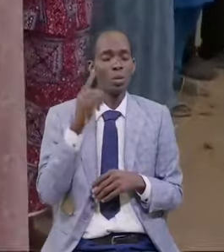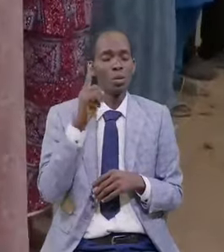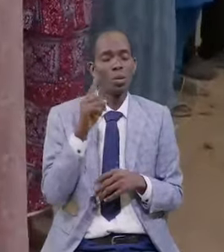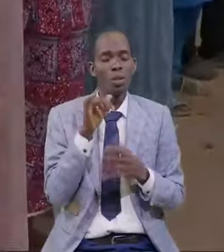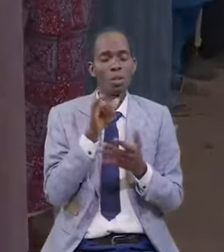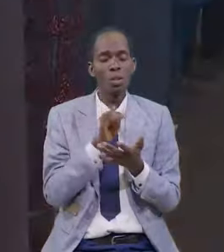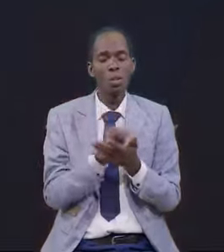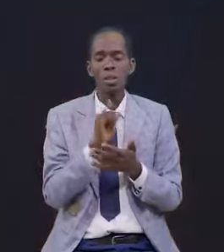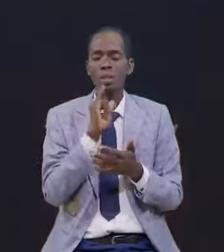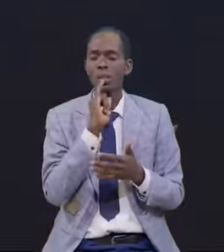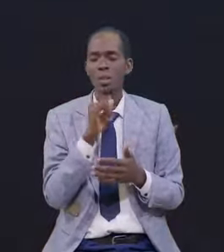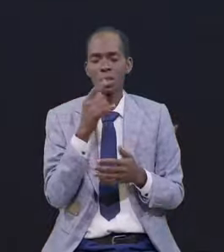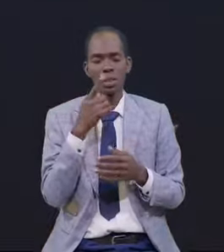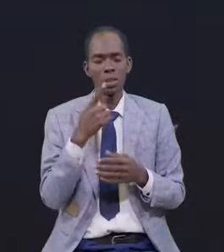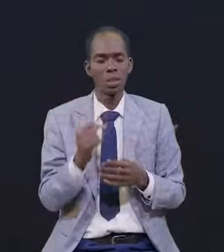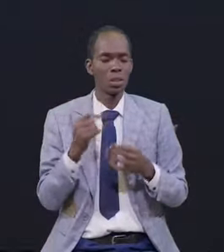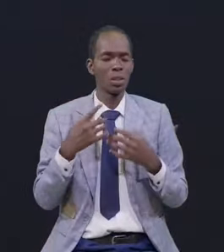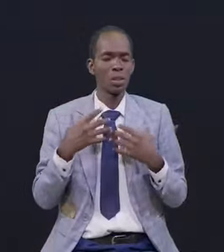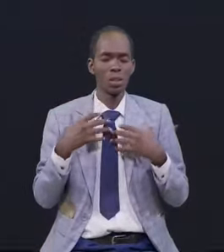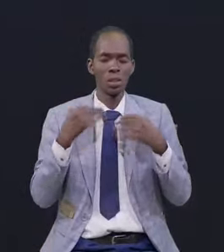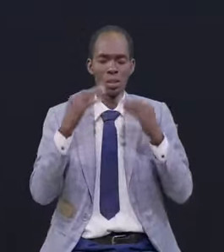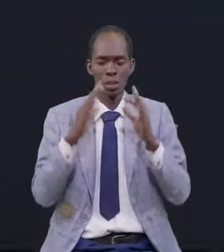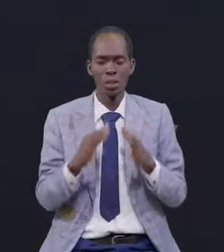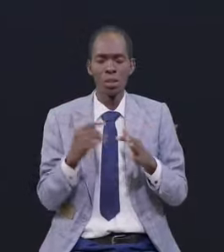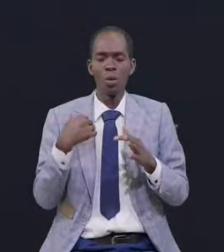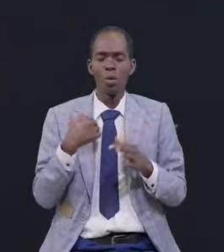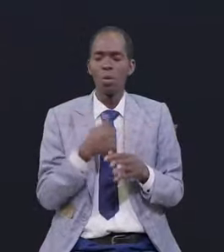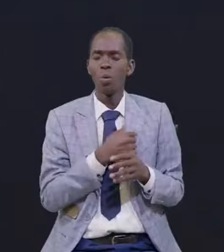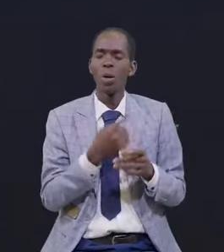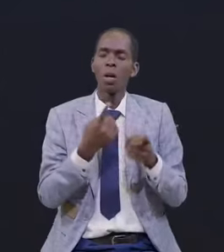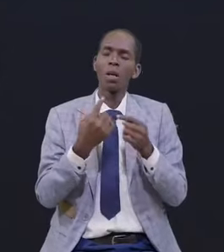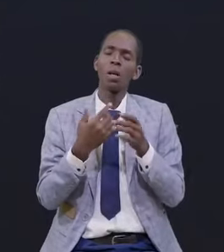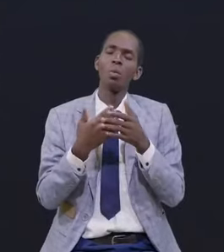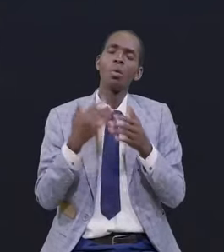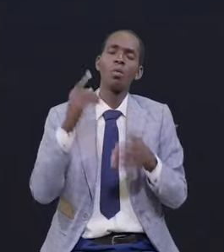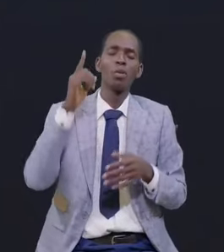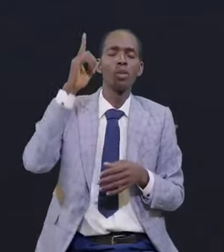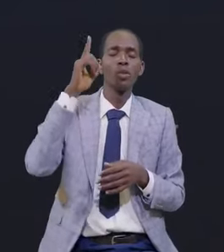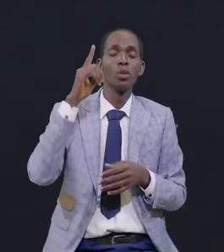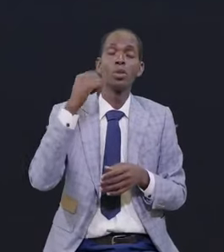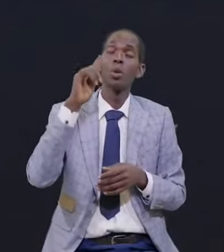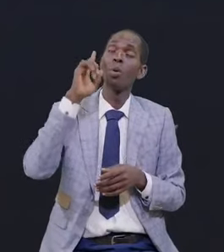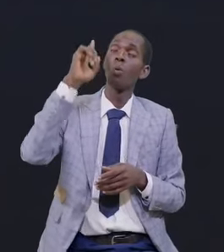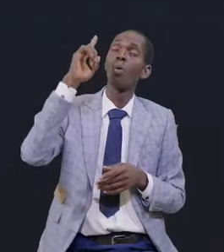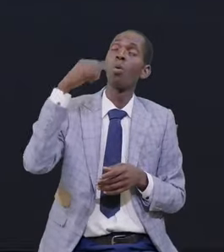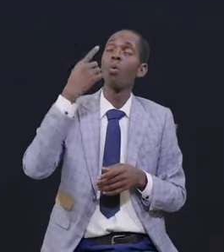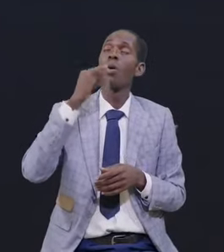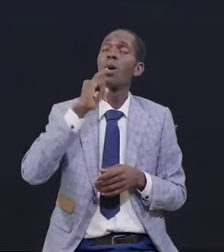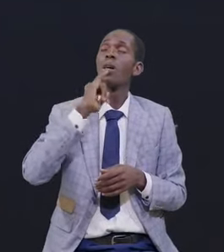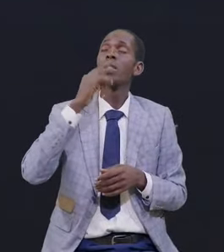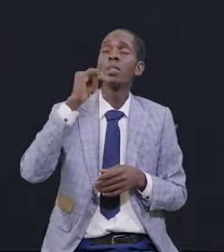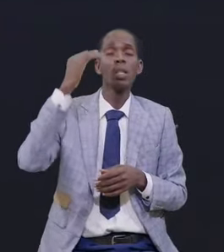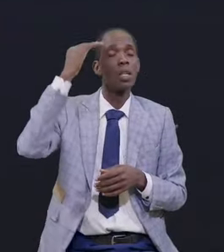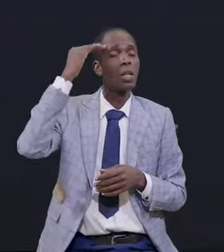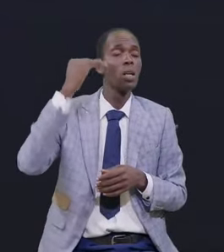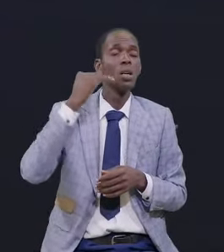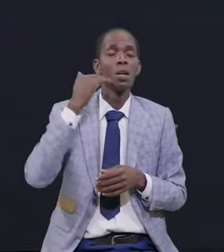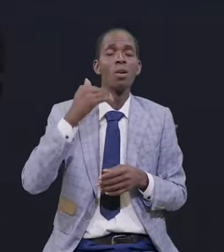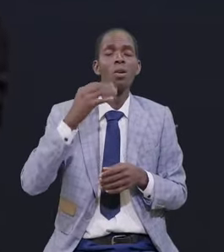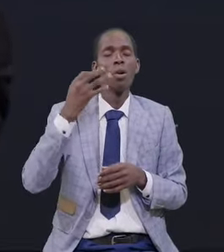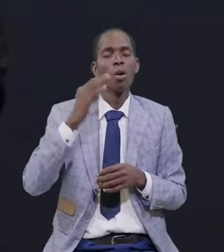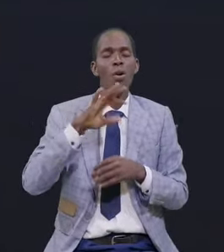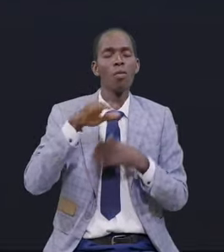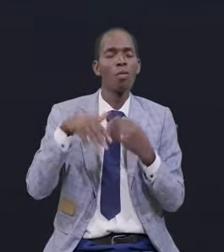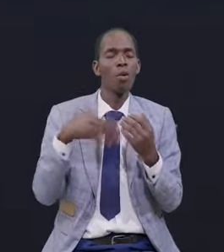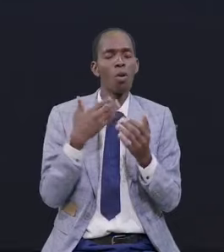sea we come before you the one that is the head of All Sons and servants we come